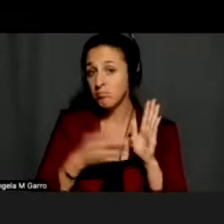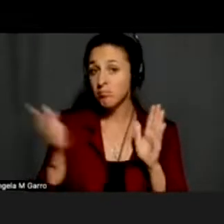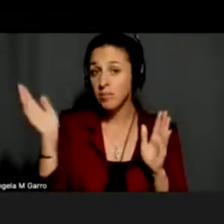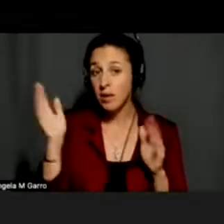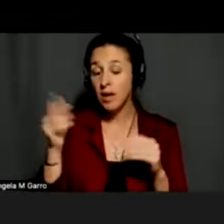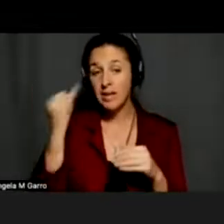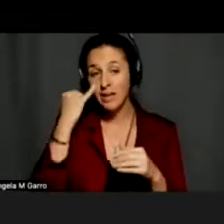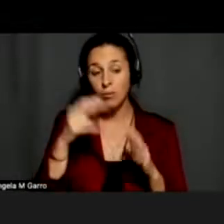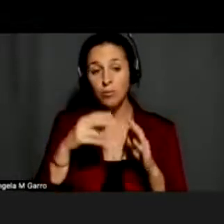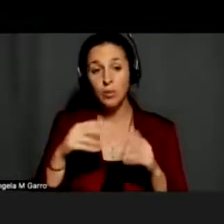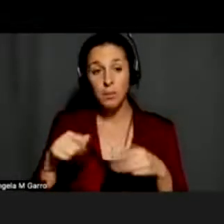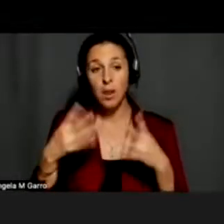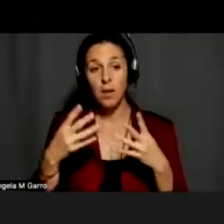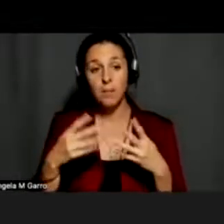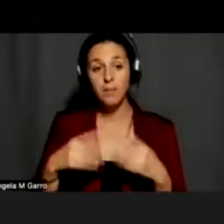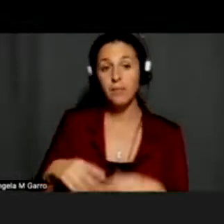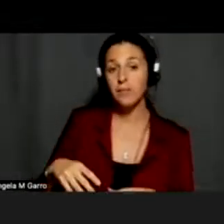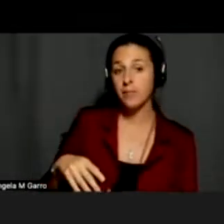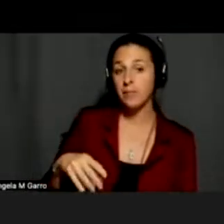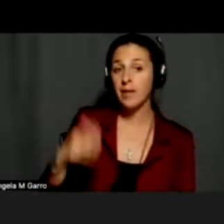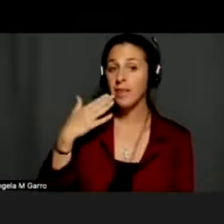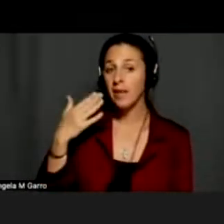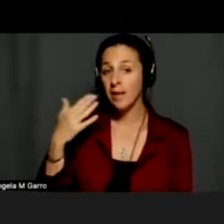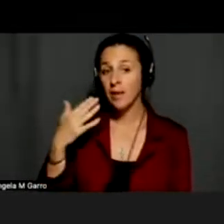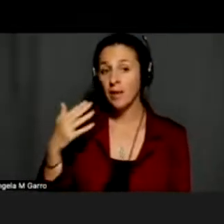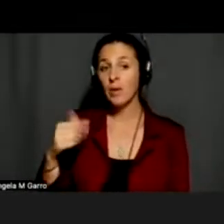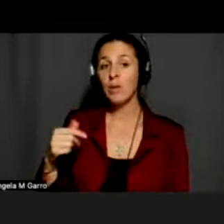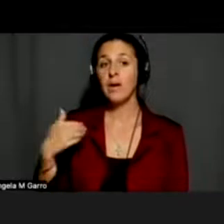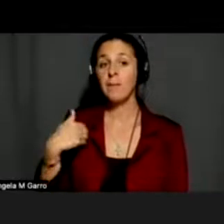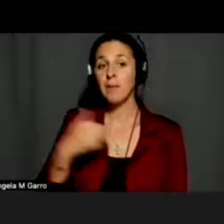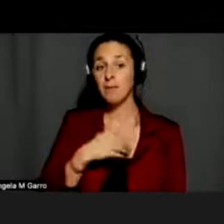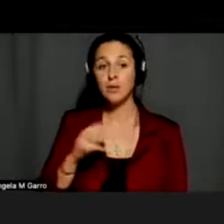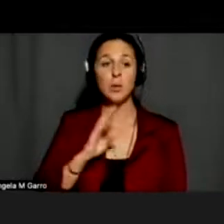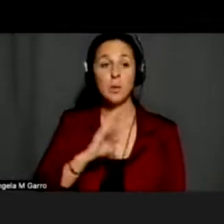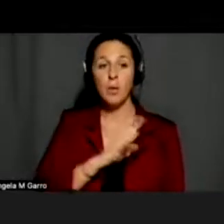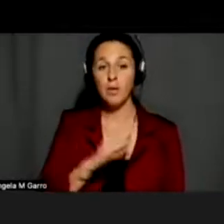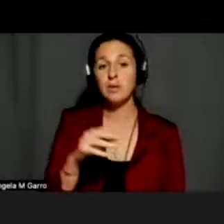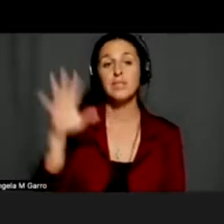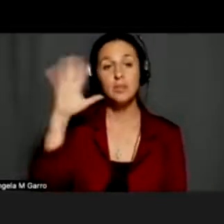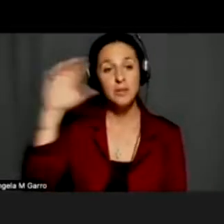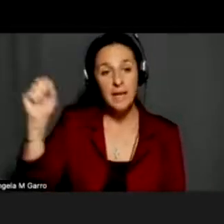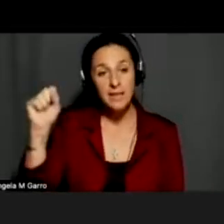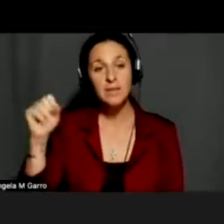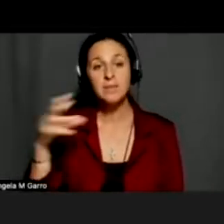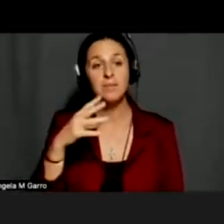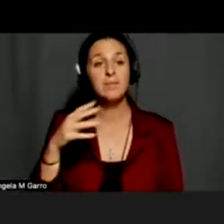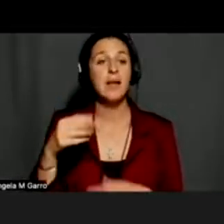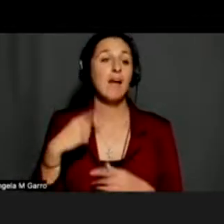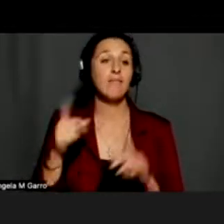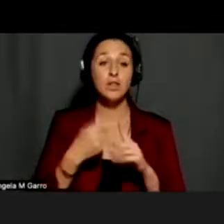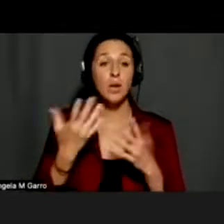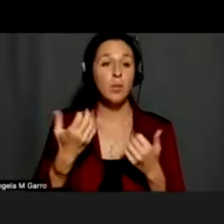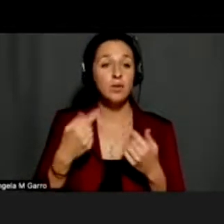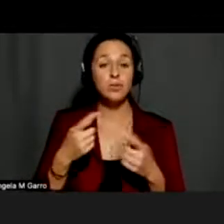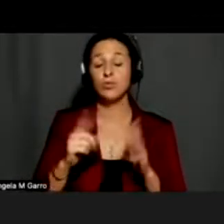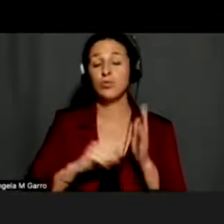Thank you, President Proctor. Good evening, members of the board, Superintendent Choa, and members of the audience. I'd like to start, first of all, by